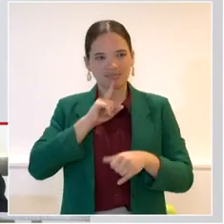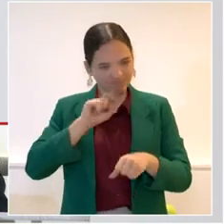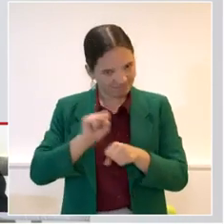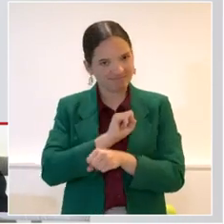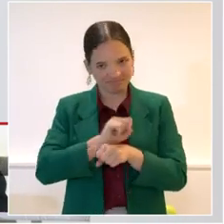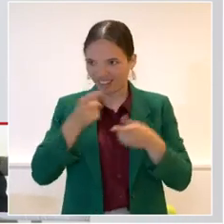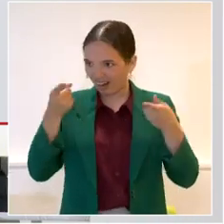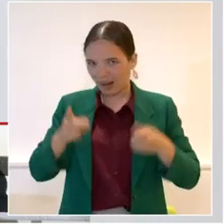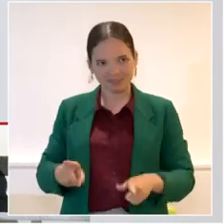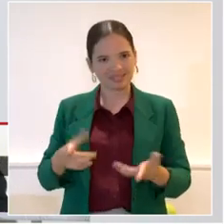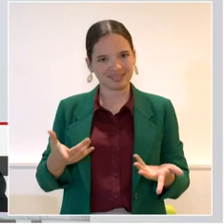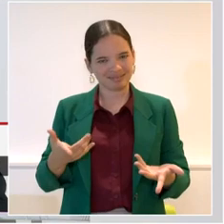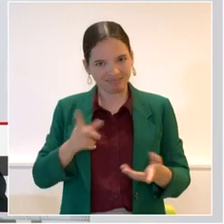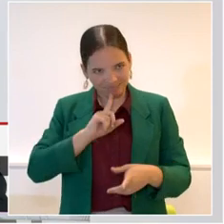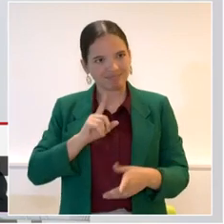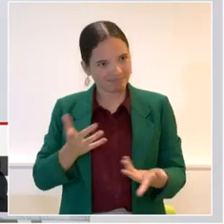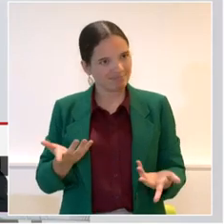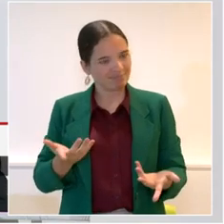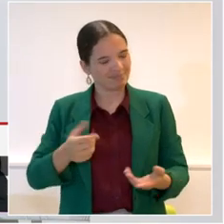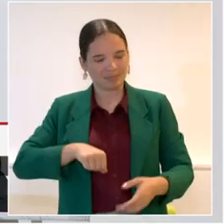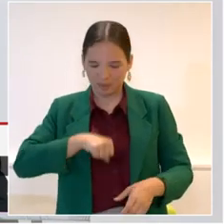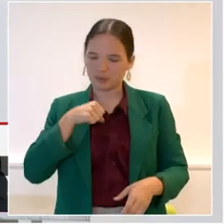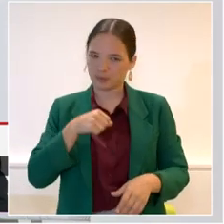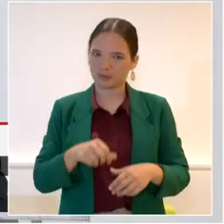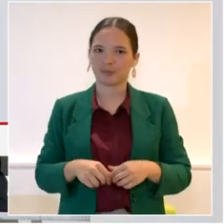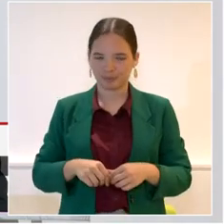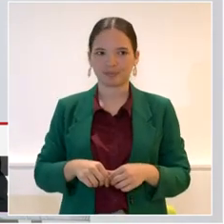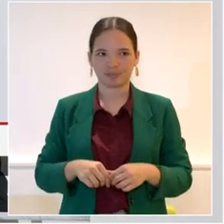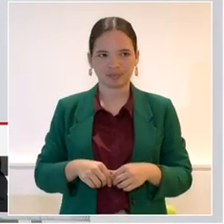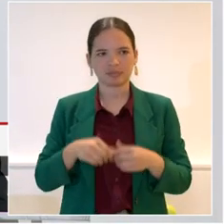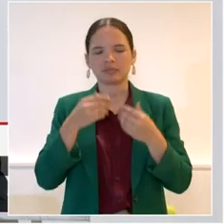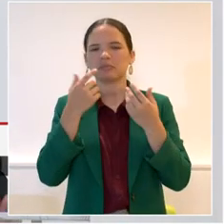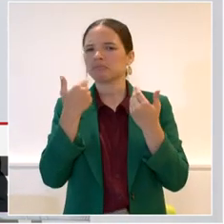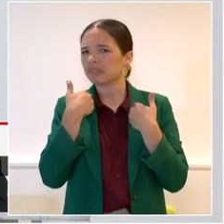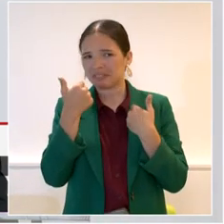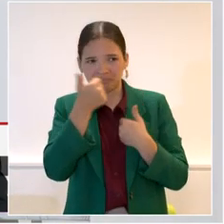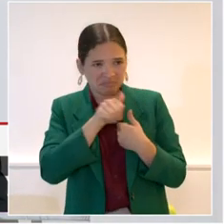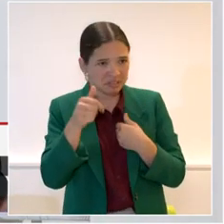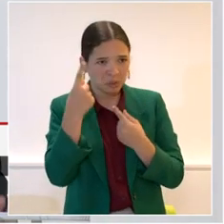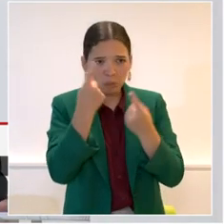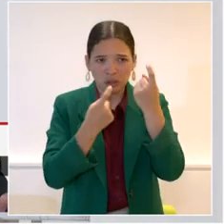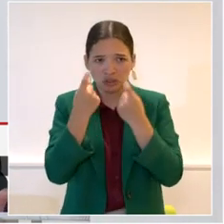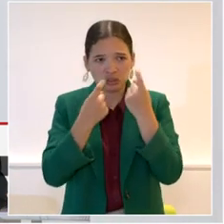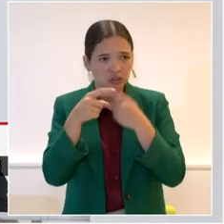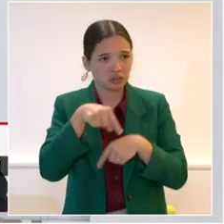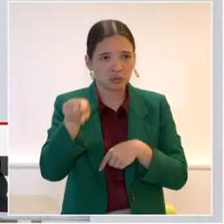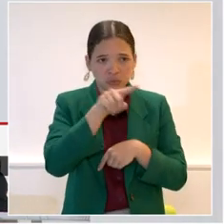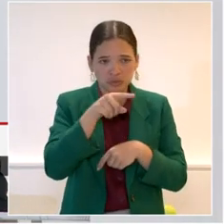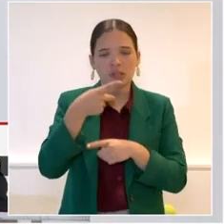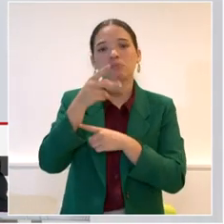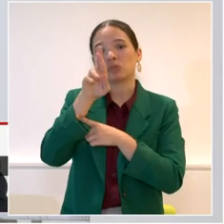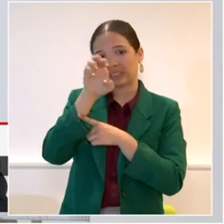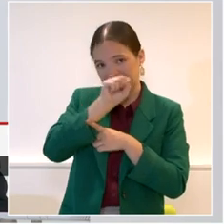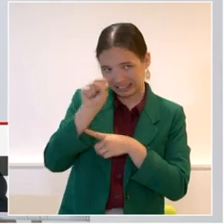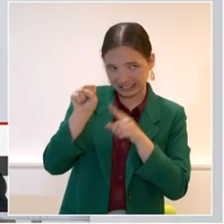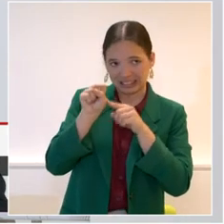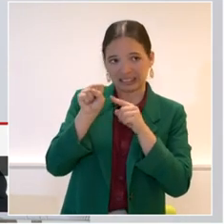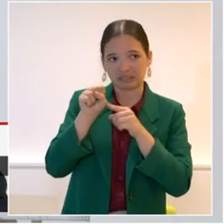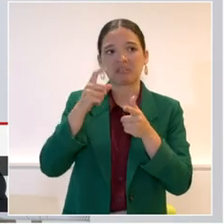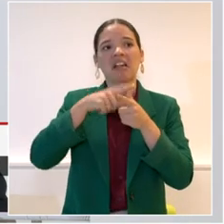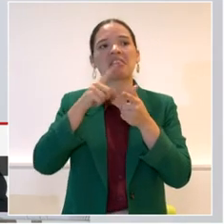too. So we'll take a few questions from the press, and I'll take a few community